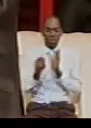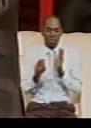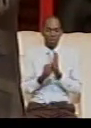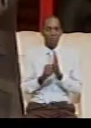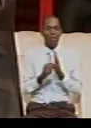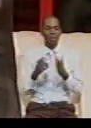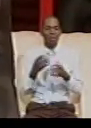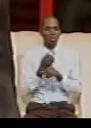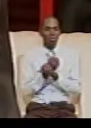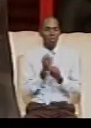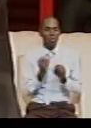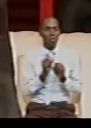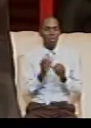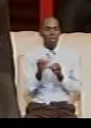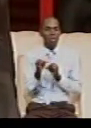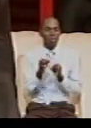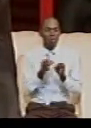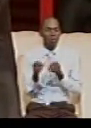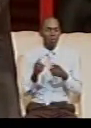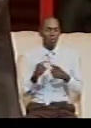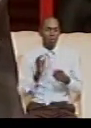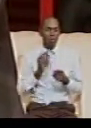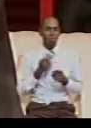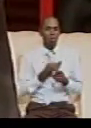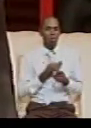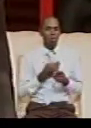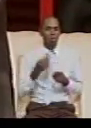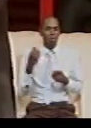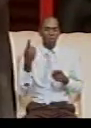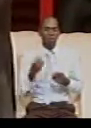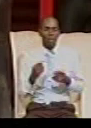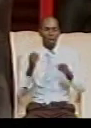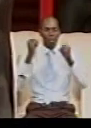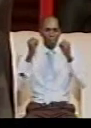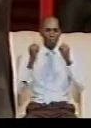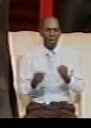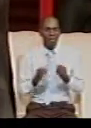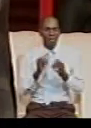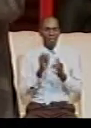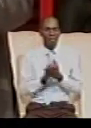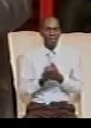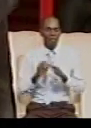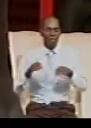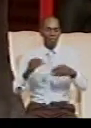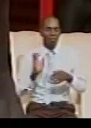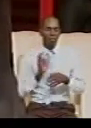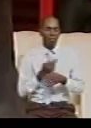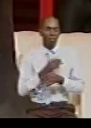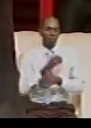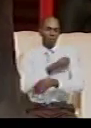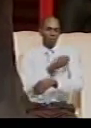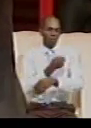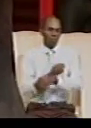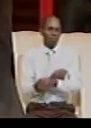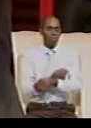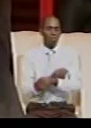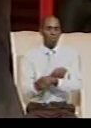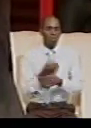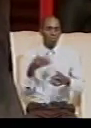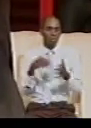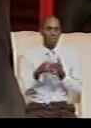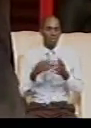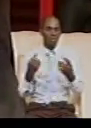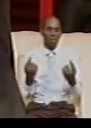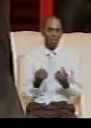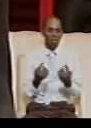New Testament salvation gives us the power that strengthens us against sin, against